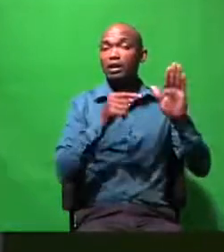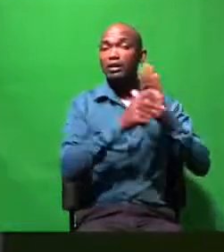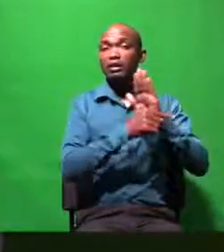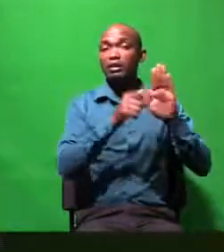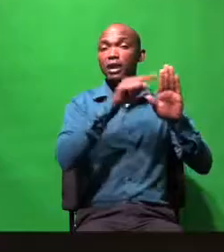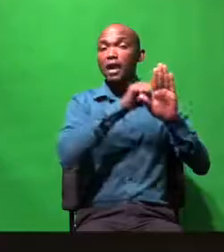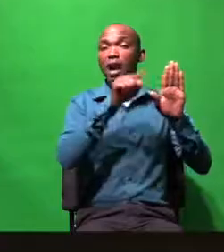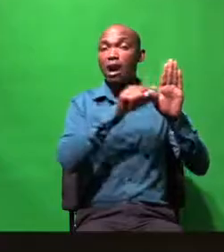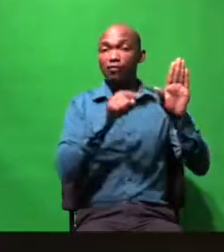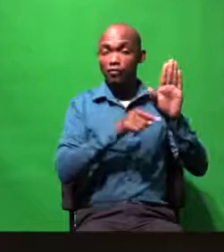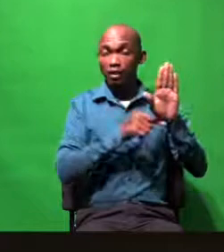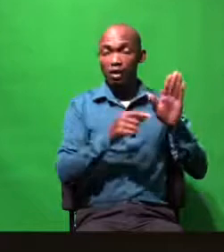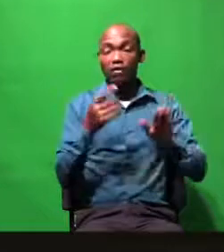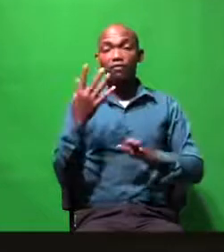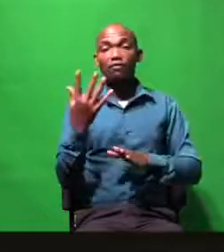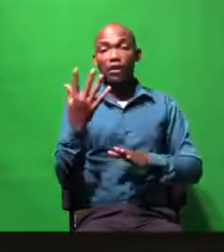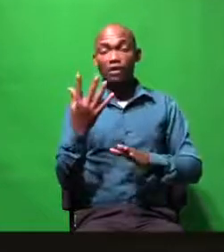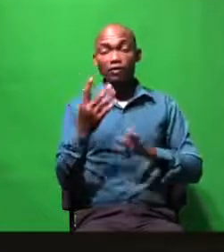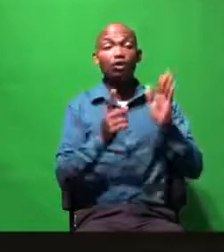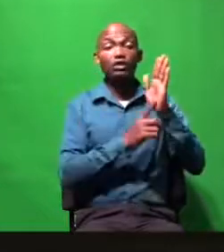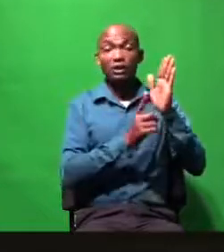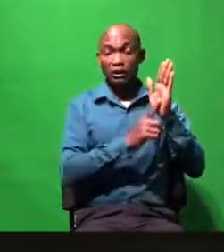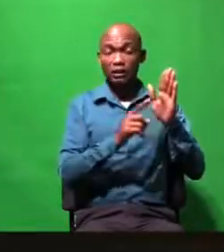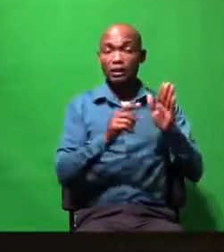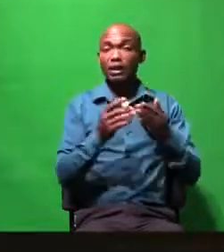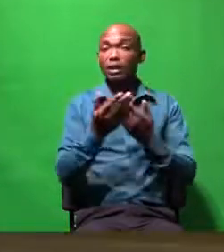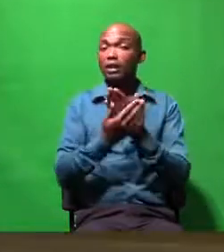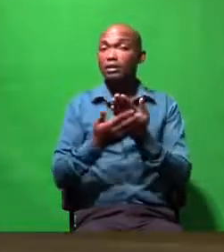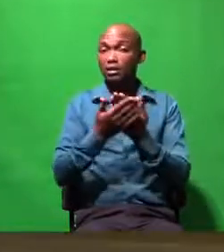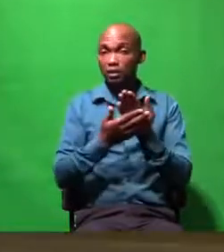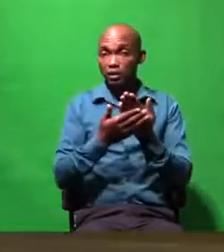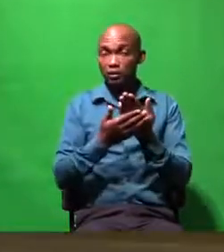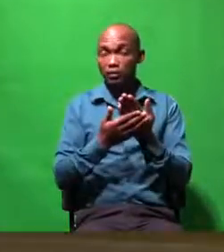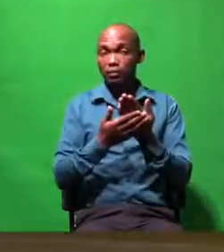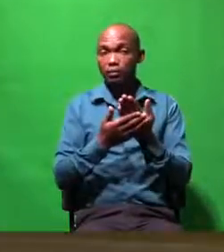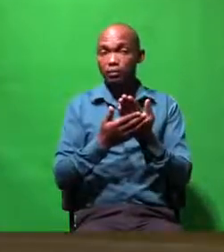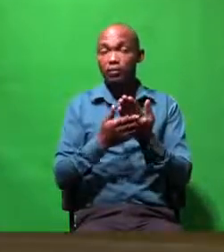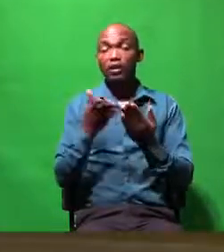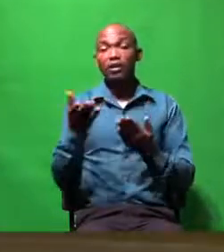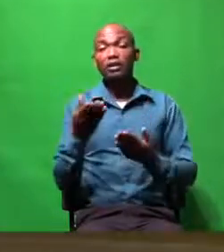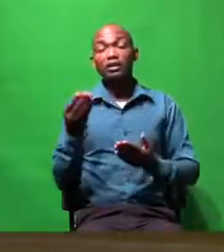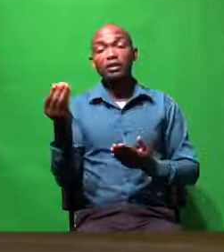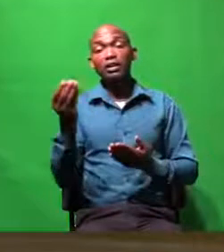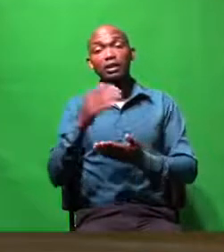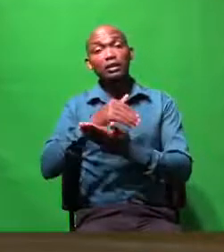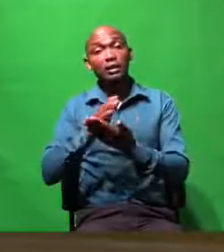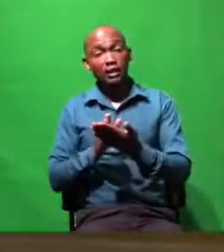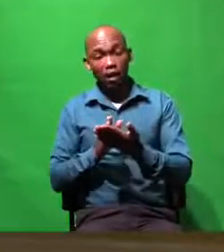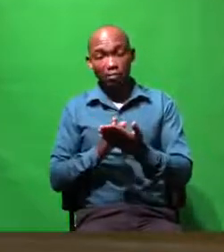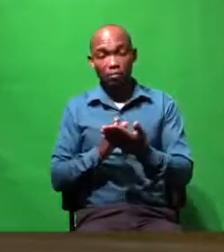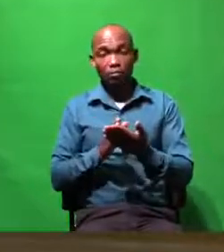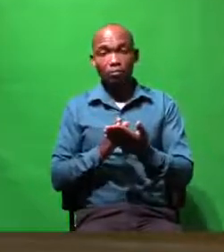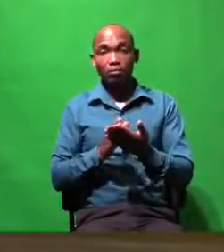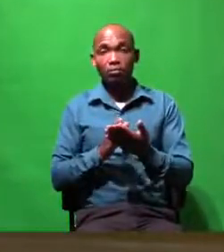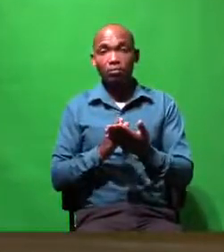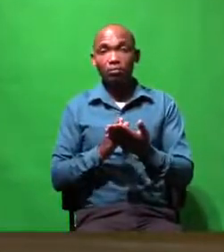5 country, now it's a 6 country, but this is a major lakes which are available in East